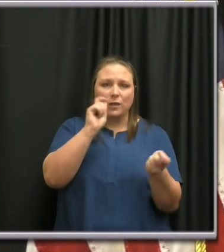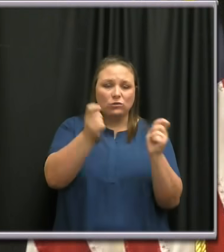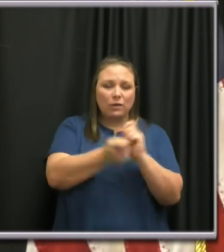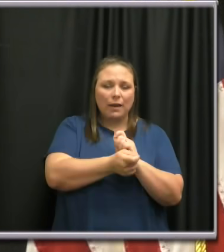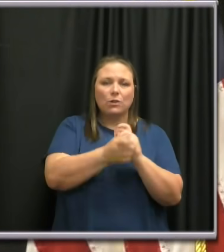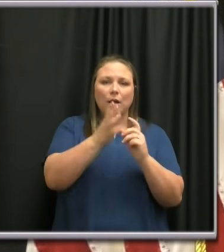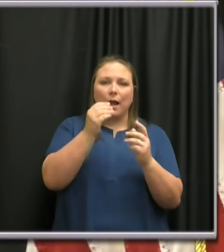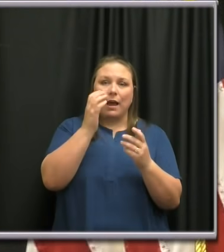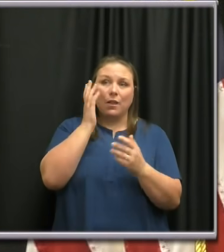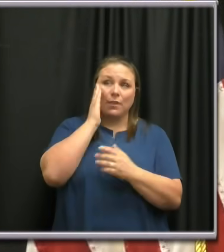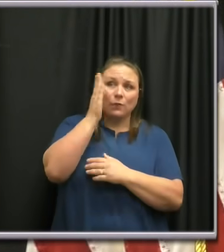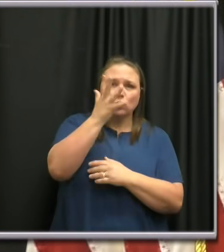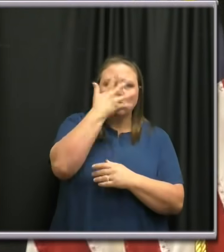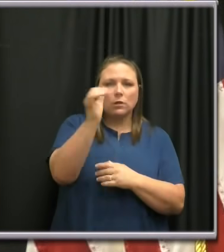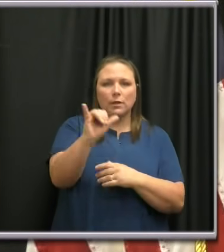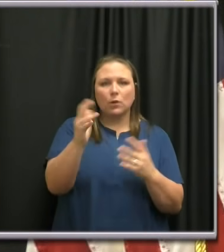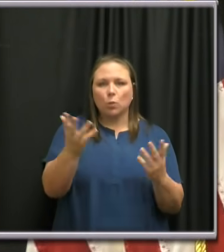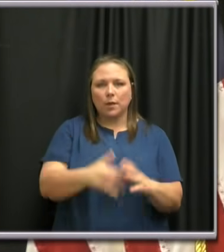that.